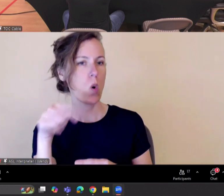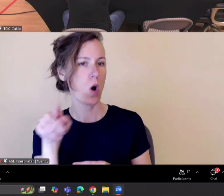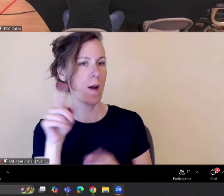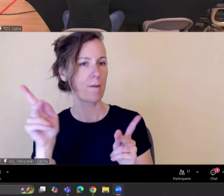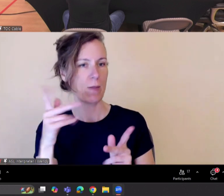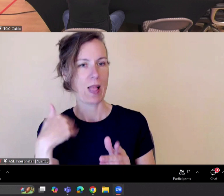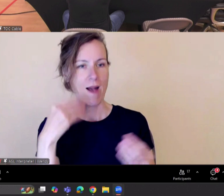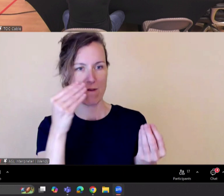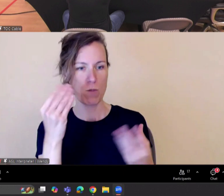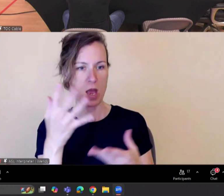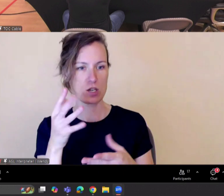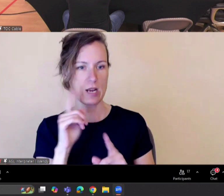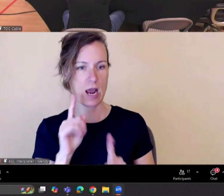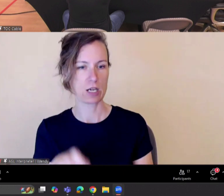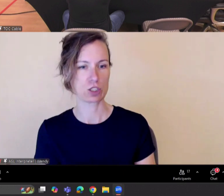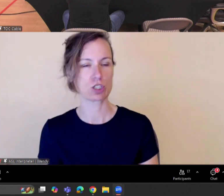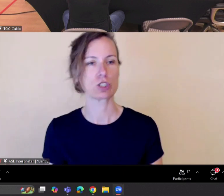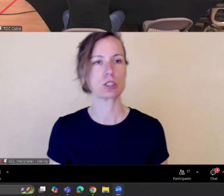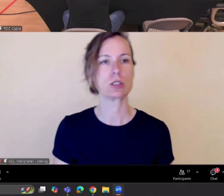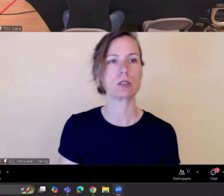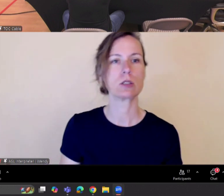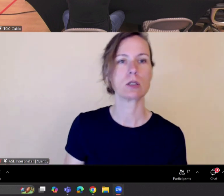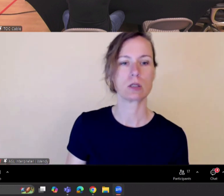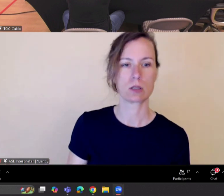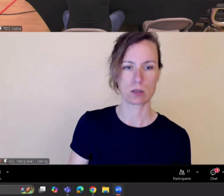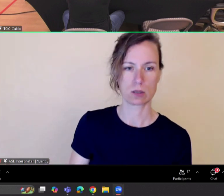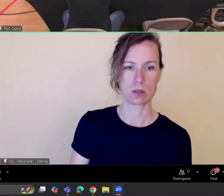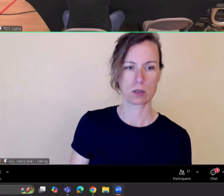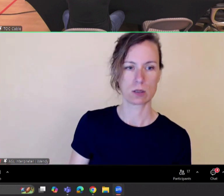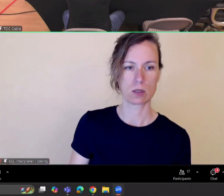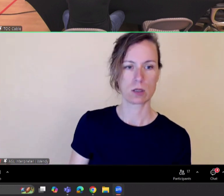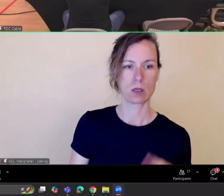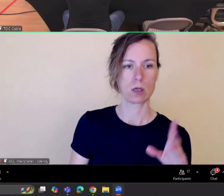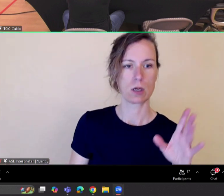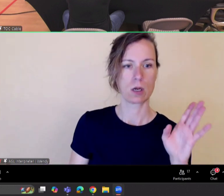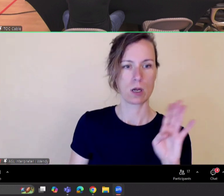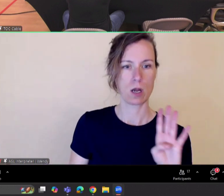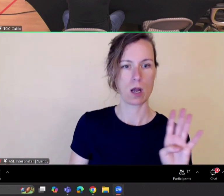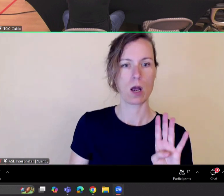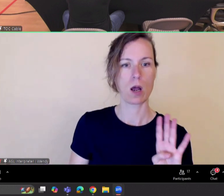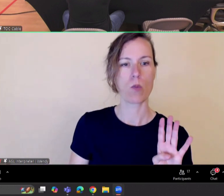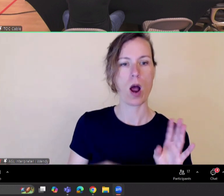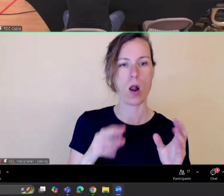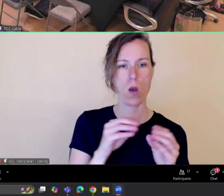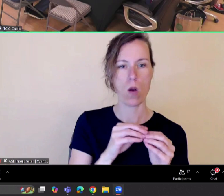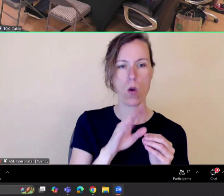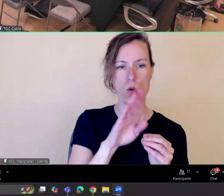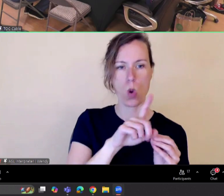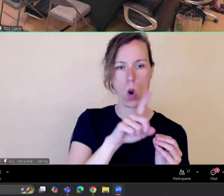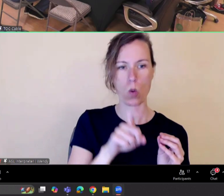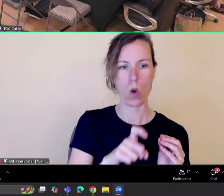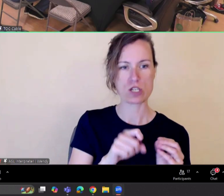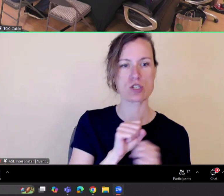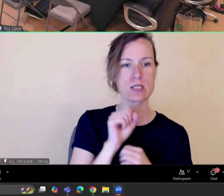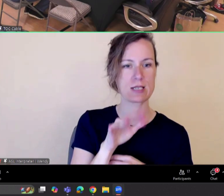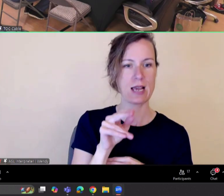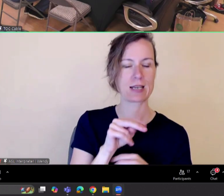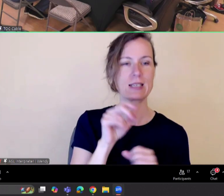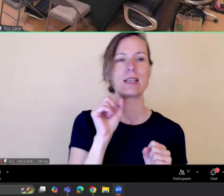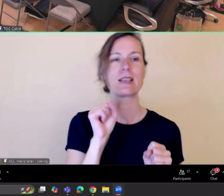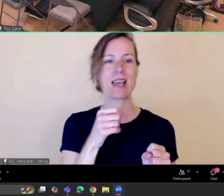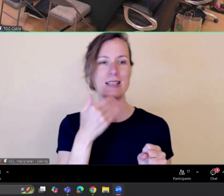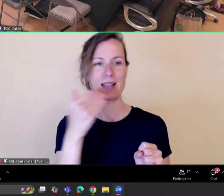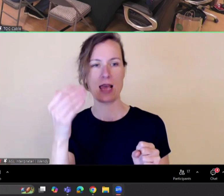this. Councilmember Reimer, your questions were sent in. Thank you, Mr. Galloway. I thought so. What publicly